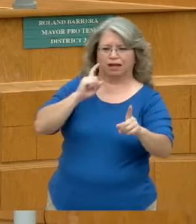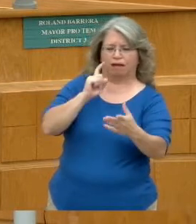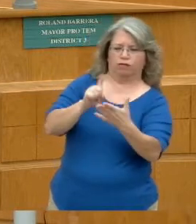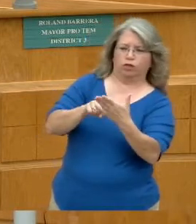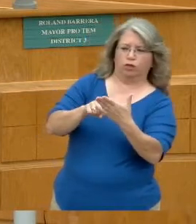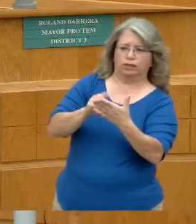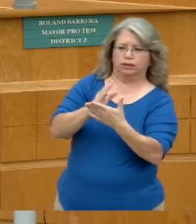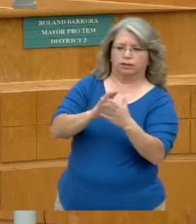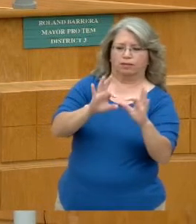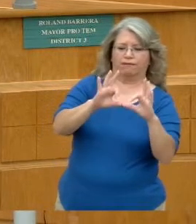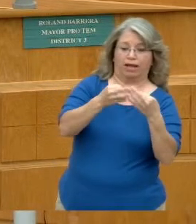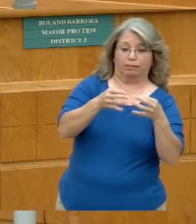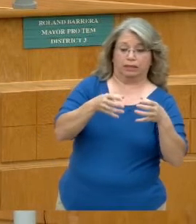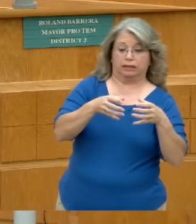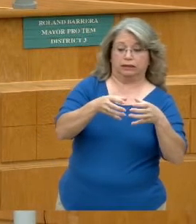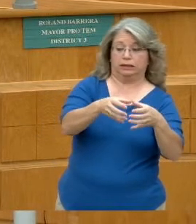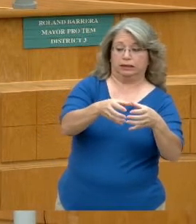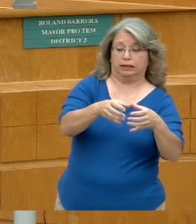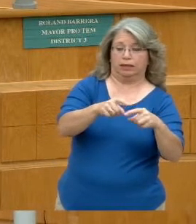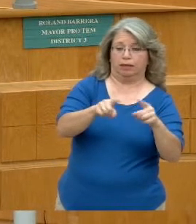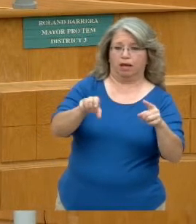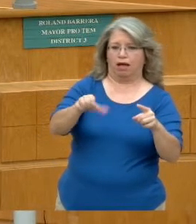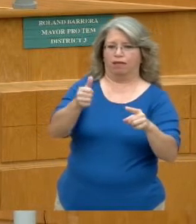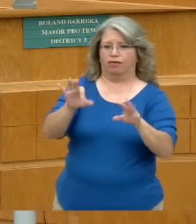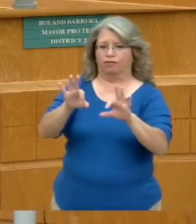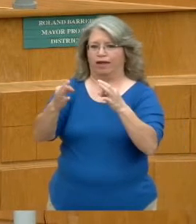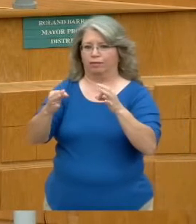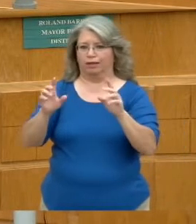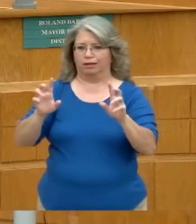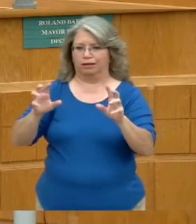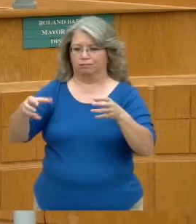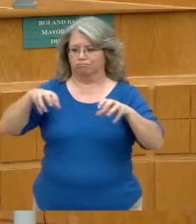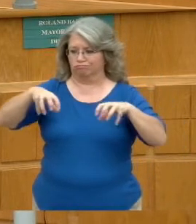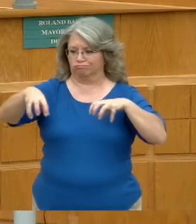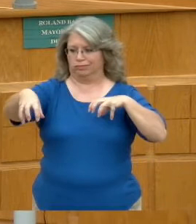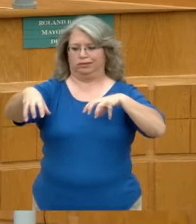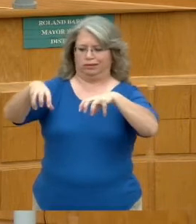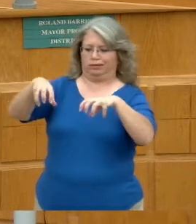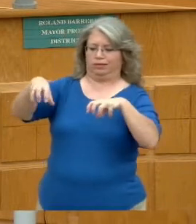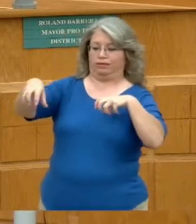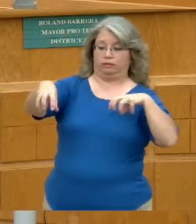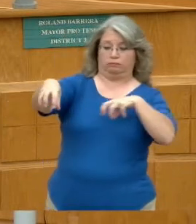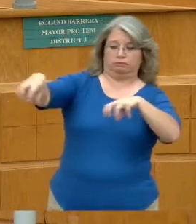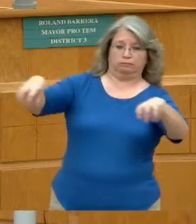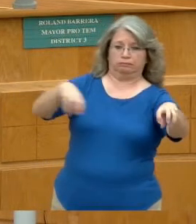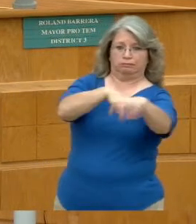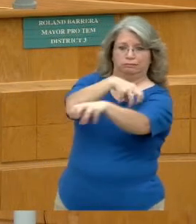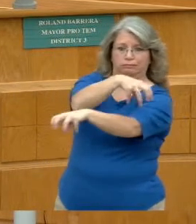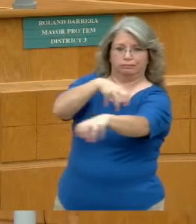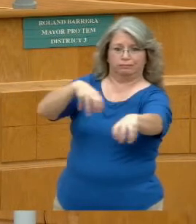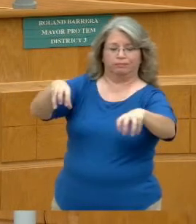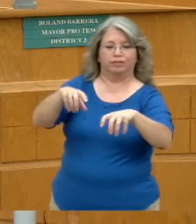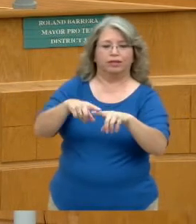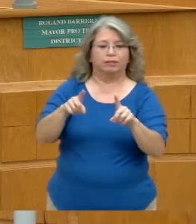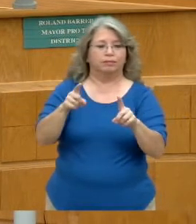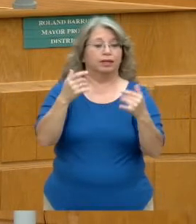other. They have to delay and wait to let somebody go by. So every Saturday from now on, from the hours